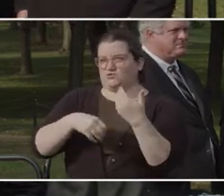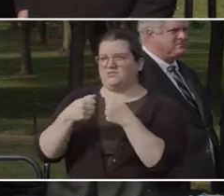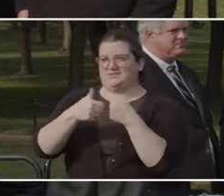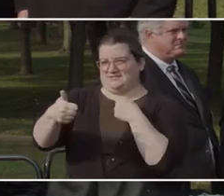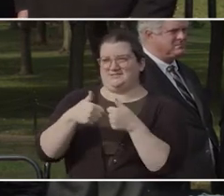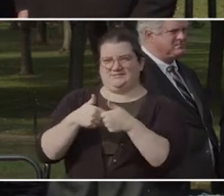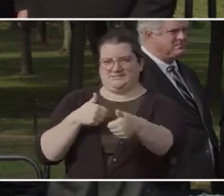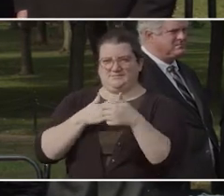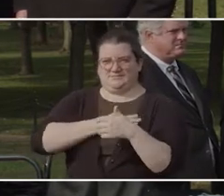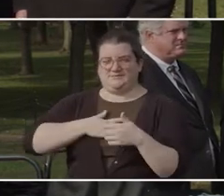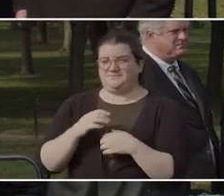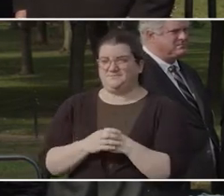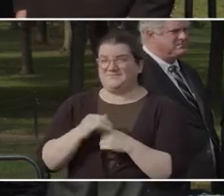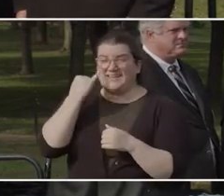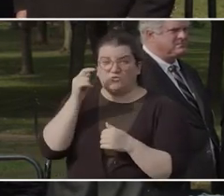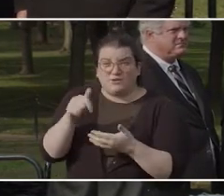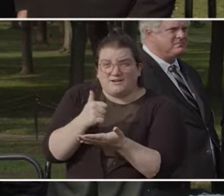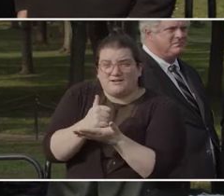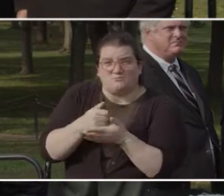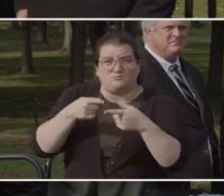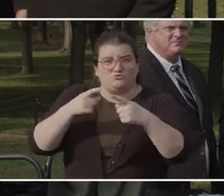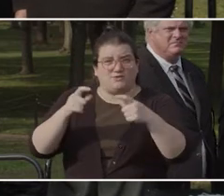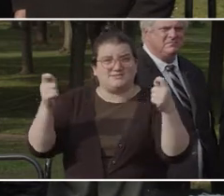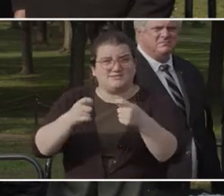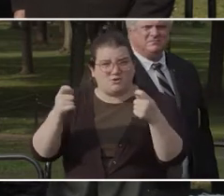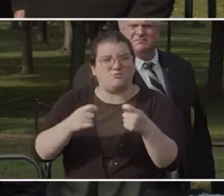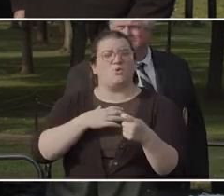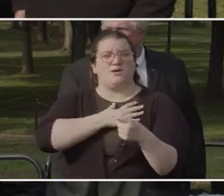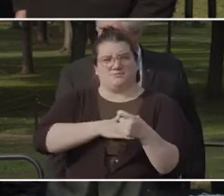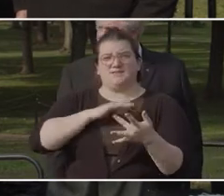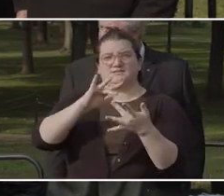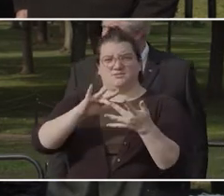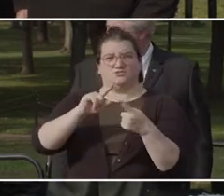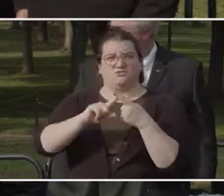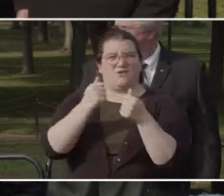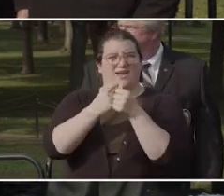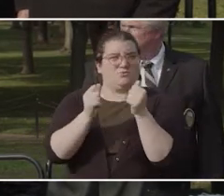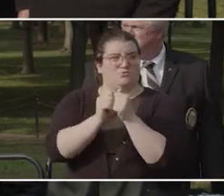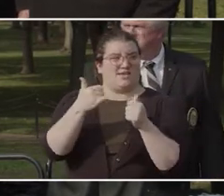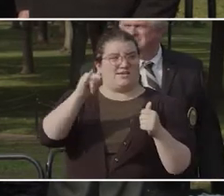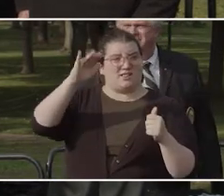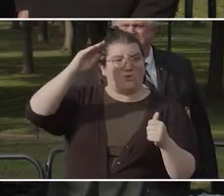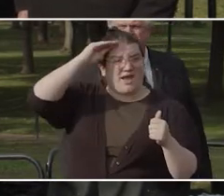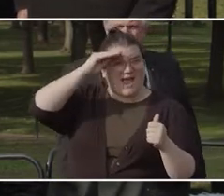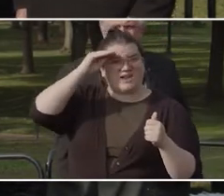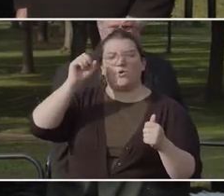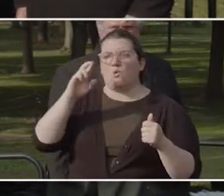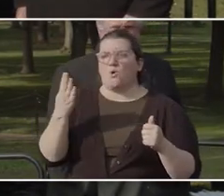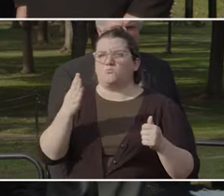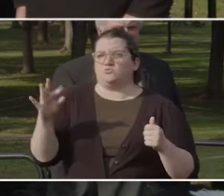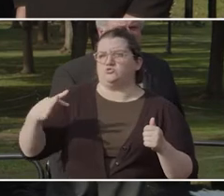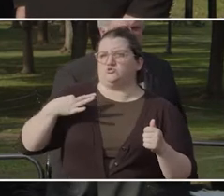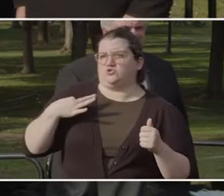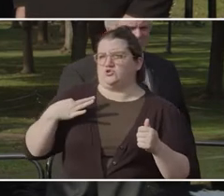to a VVMF staff member or Yellow Hat volunteer. We are here to assist you and make this day special. It is now